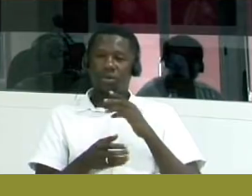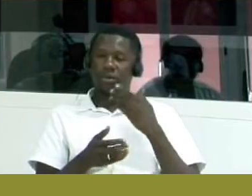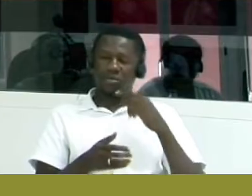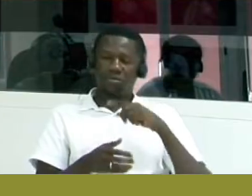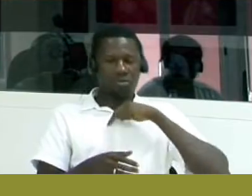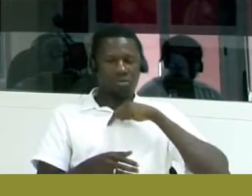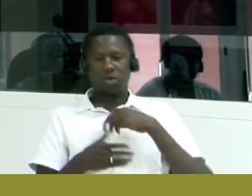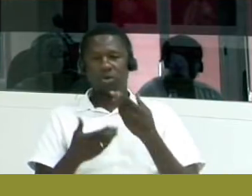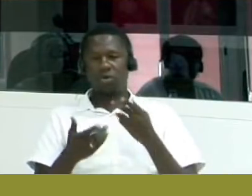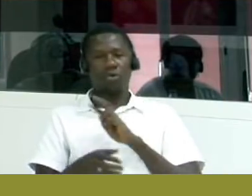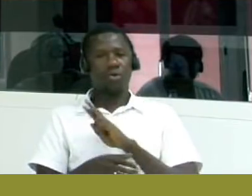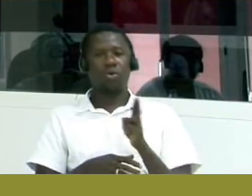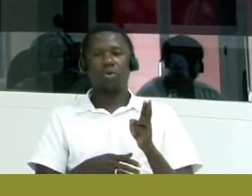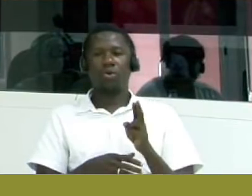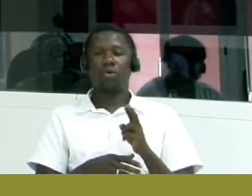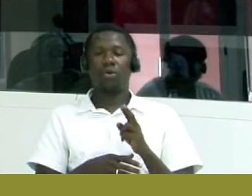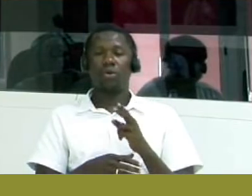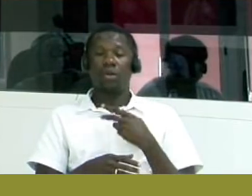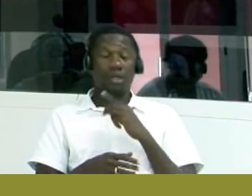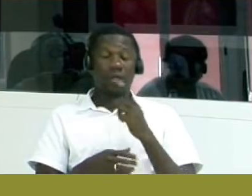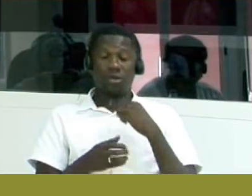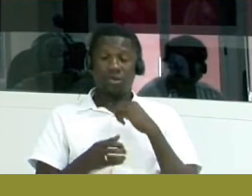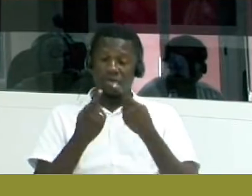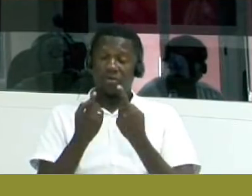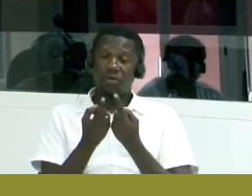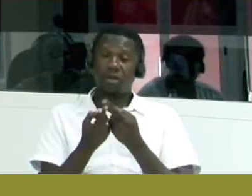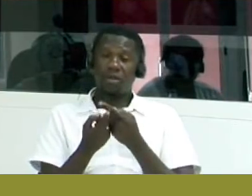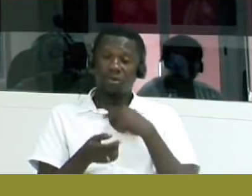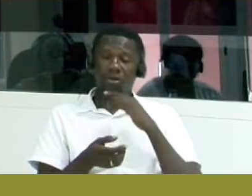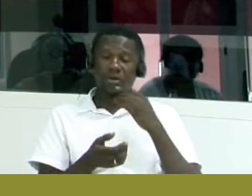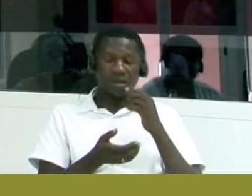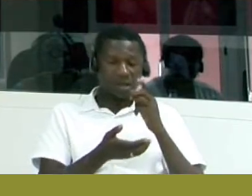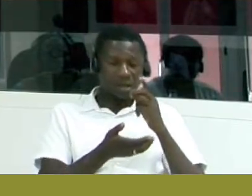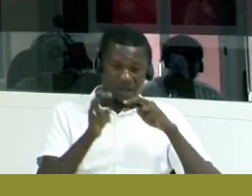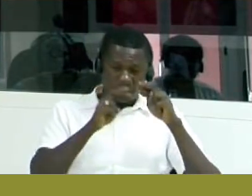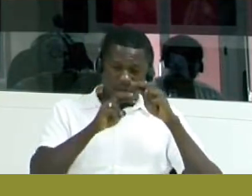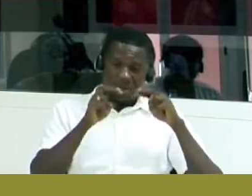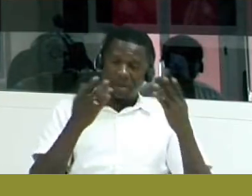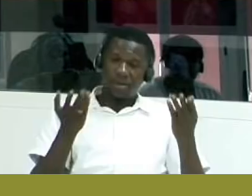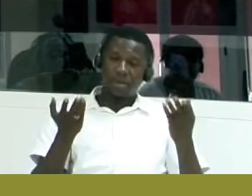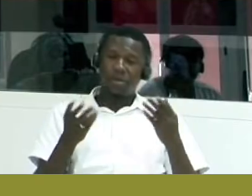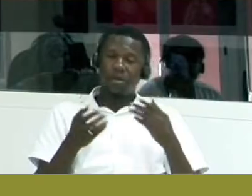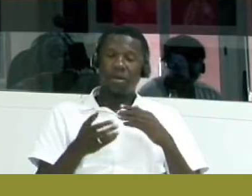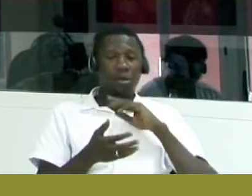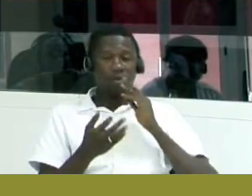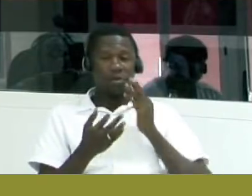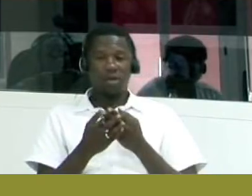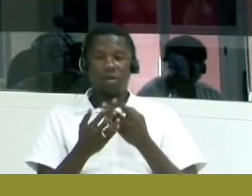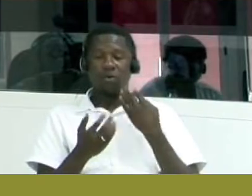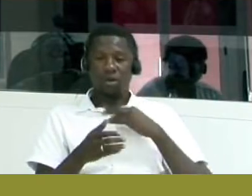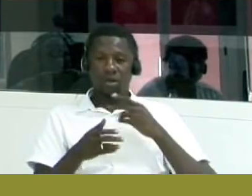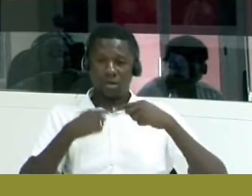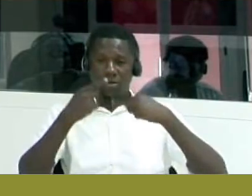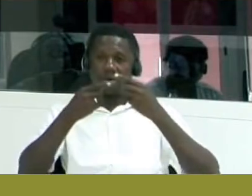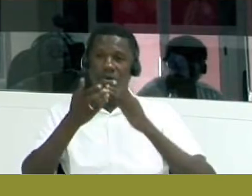so. No, it is someone to get into some of those details. I believe we can continue